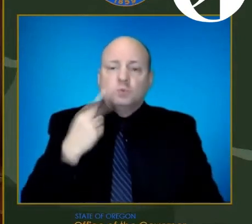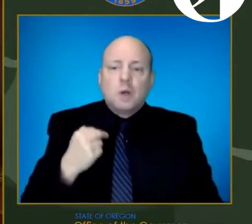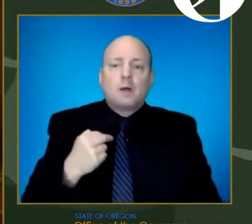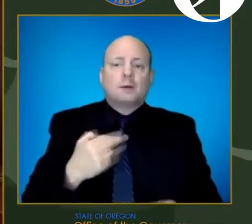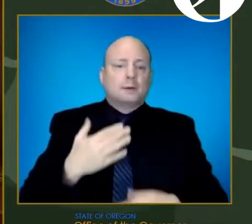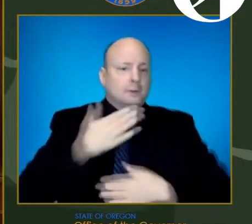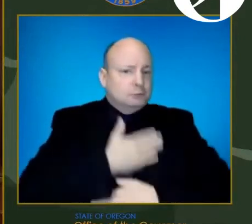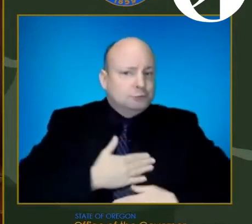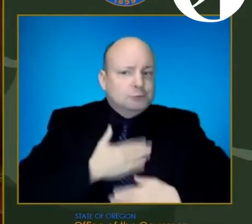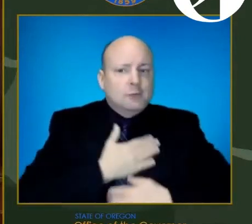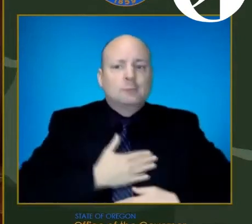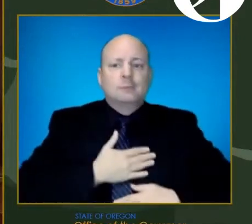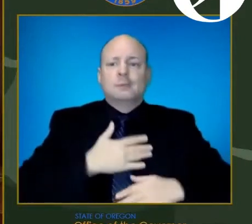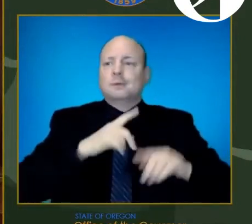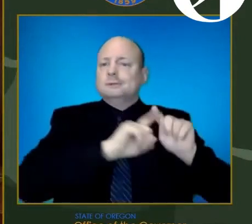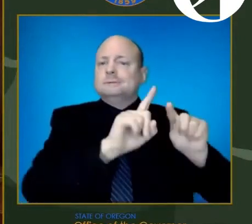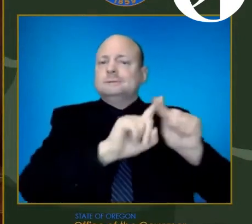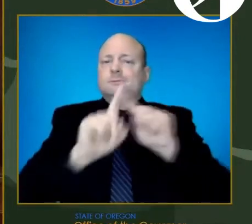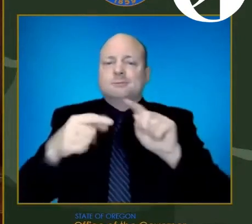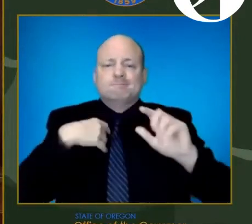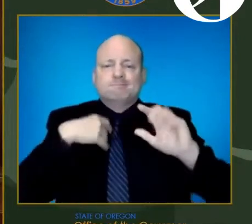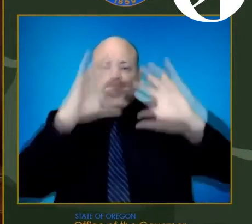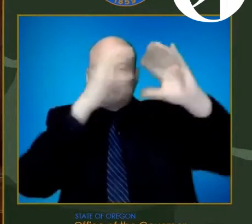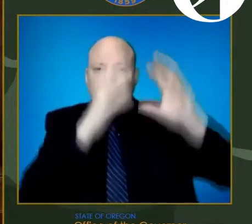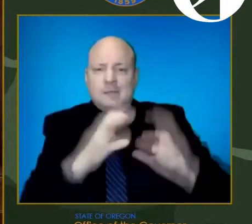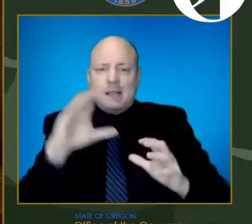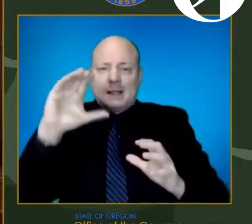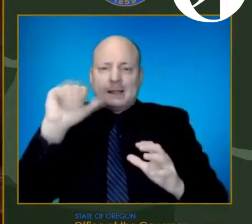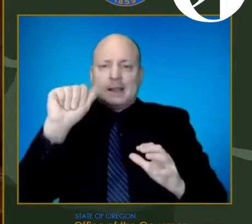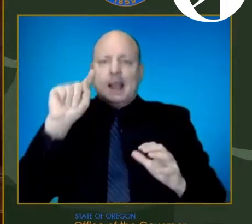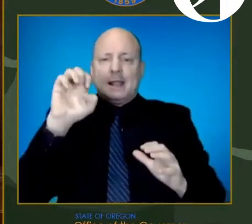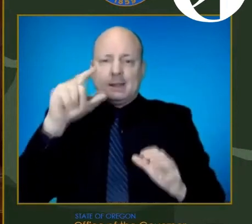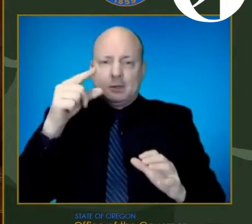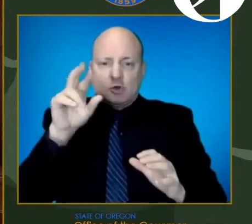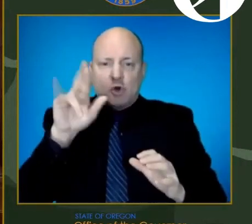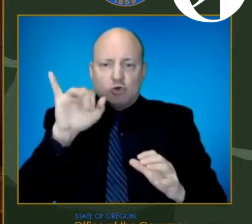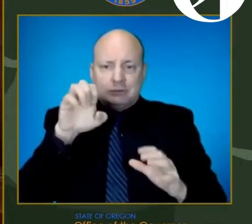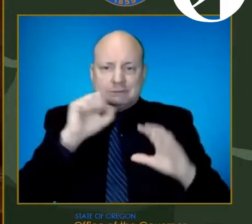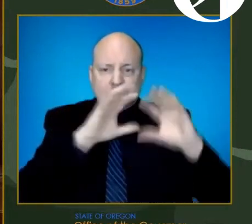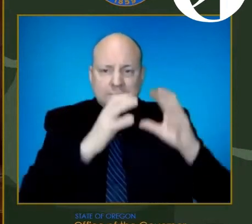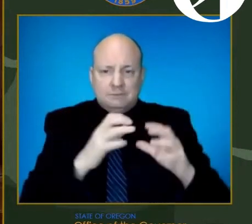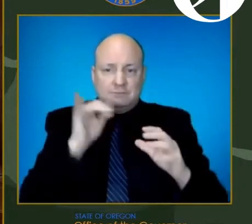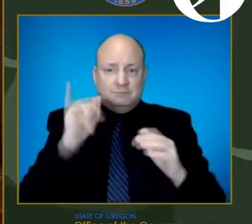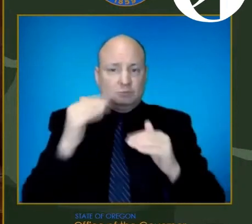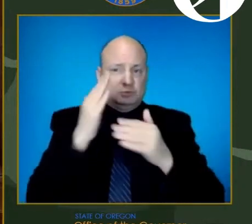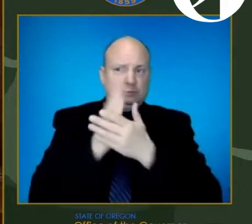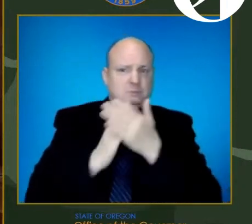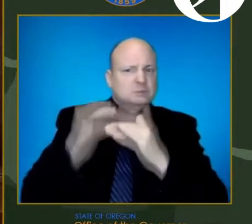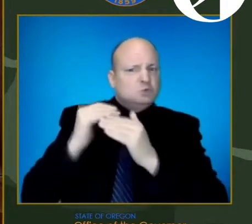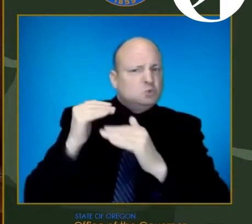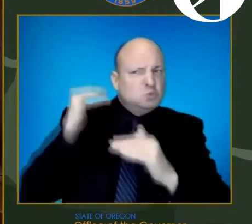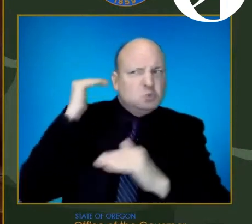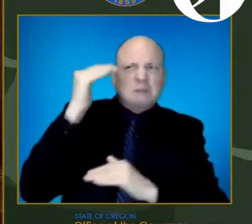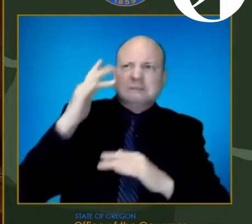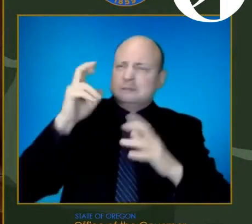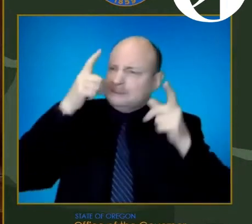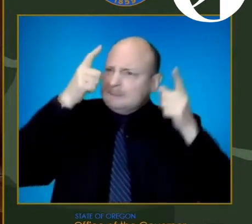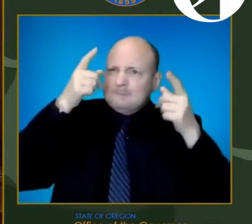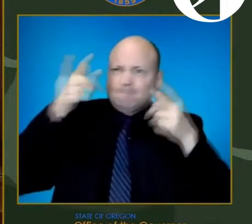and manufacturing open, some said this action was too much. Others said it was too